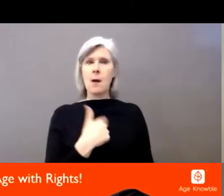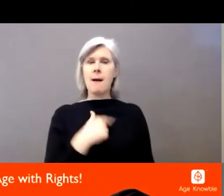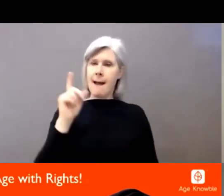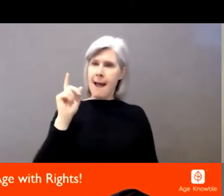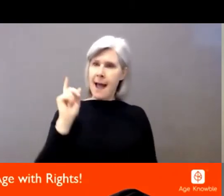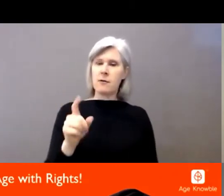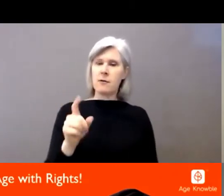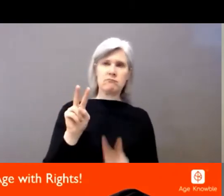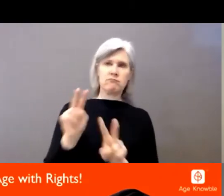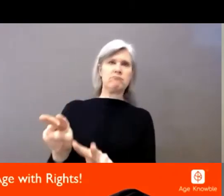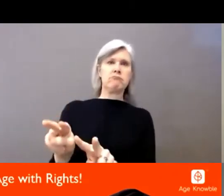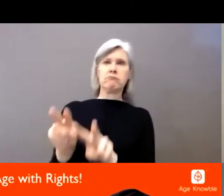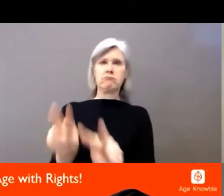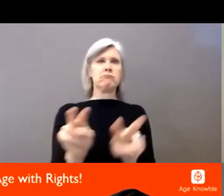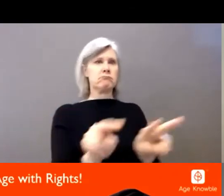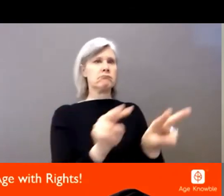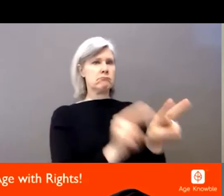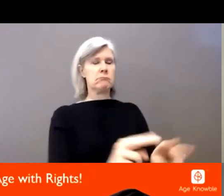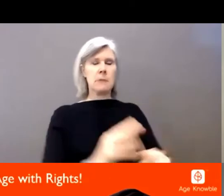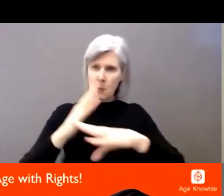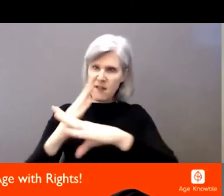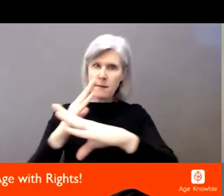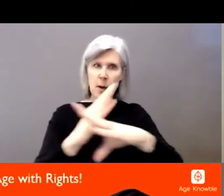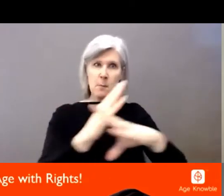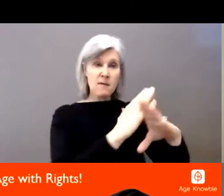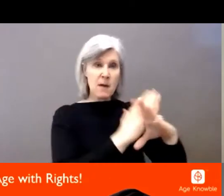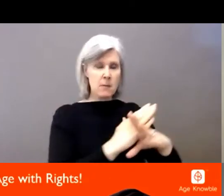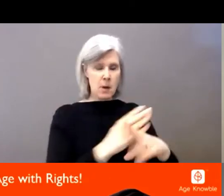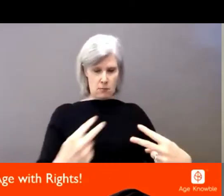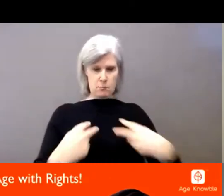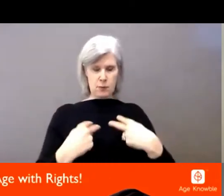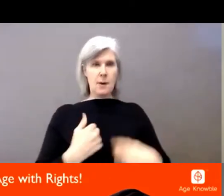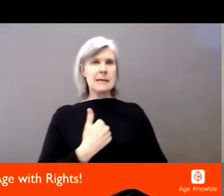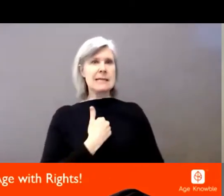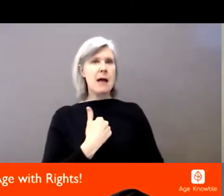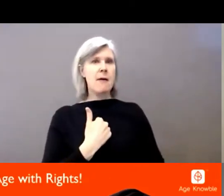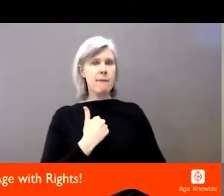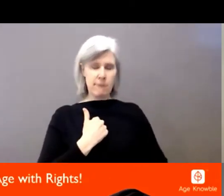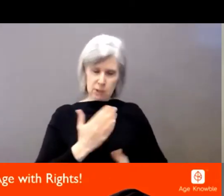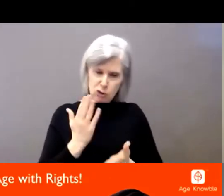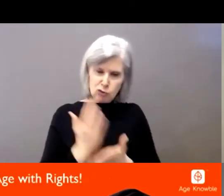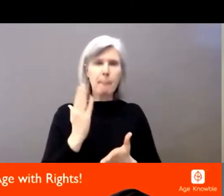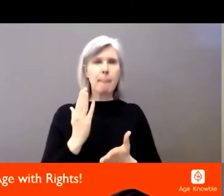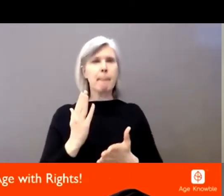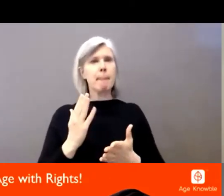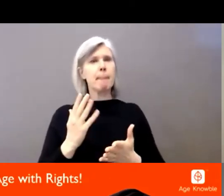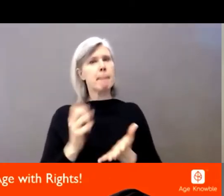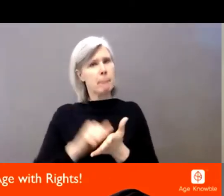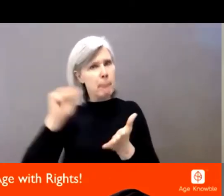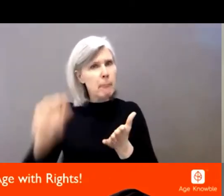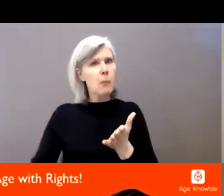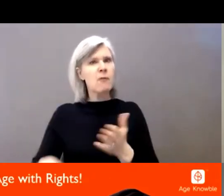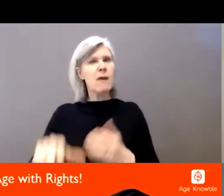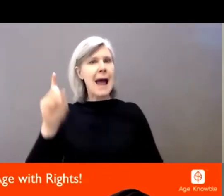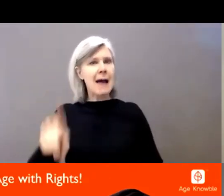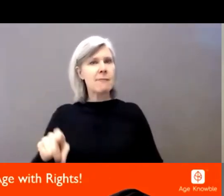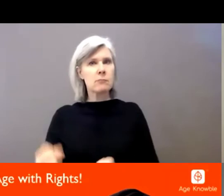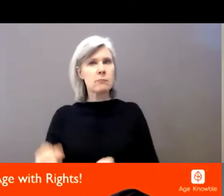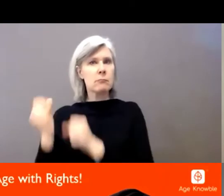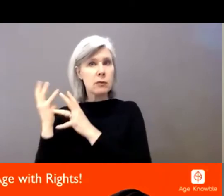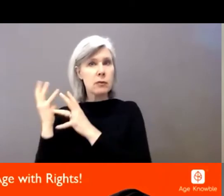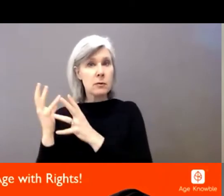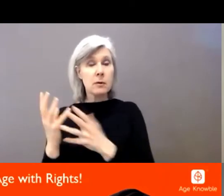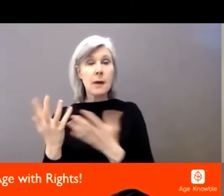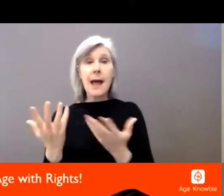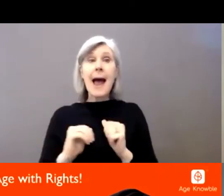to recognize it in ourselves and stop it. We need continual and evidence-based campaigns, such as the ones started